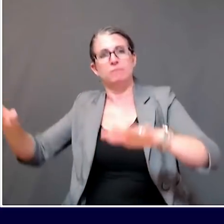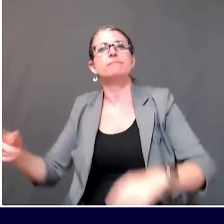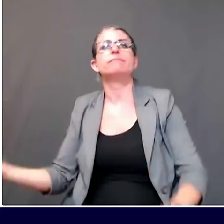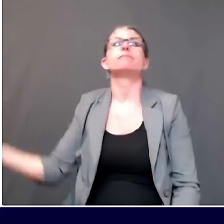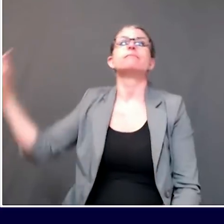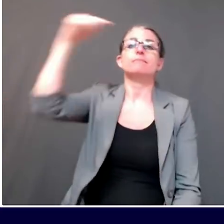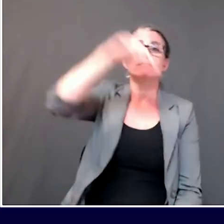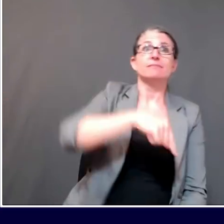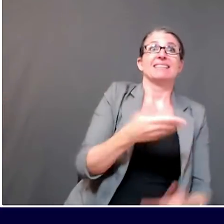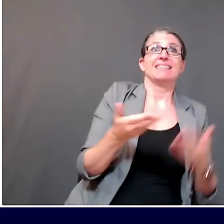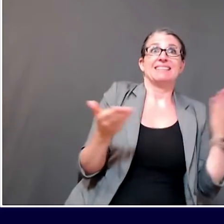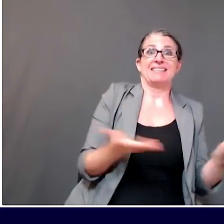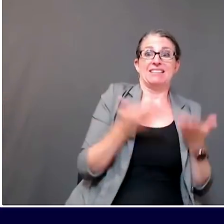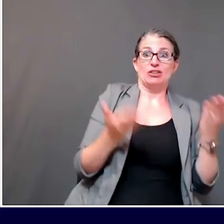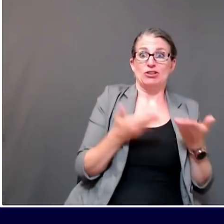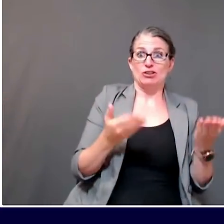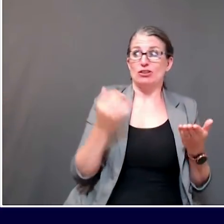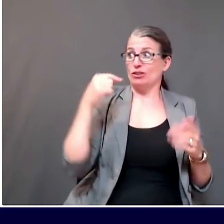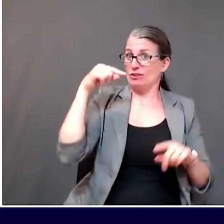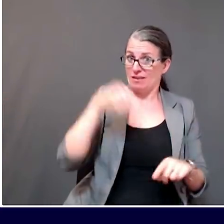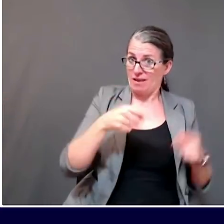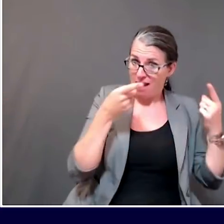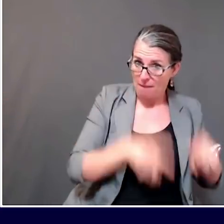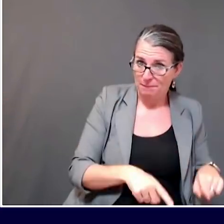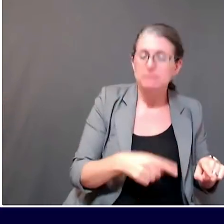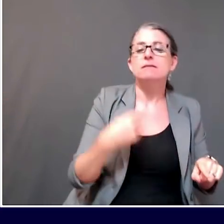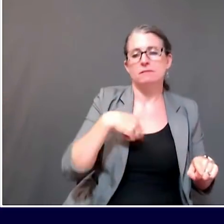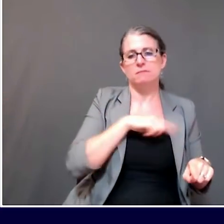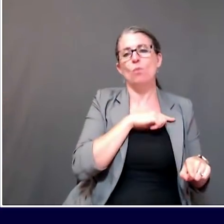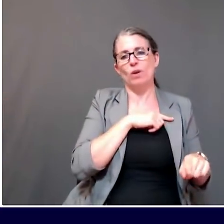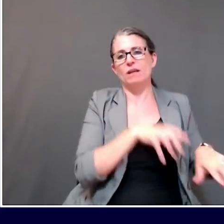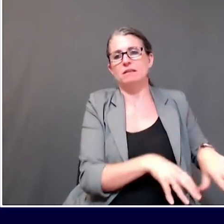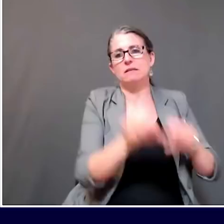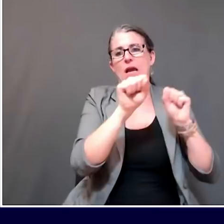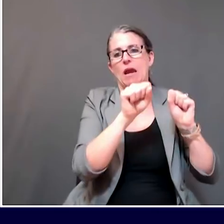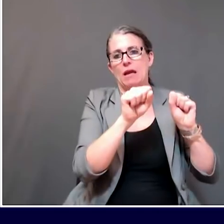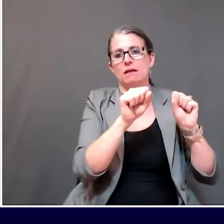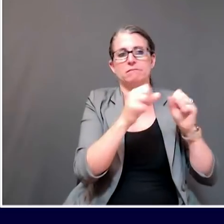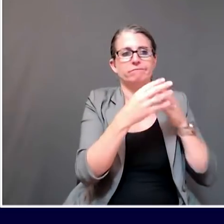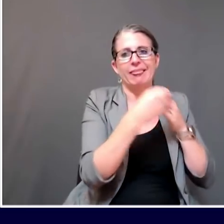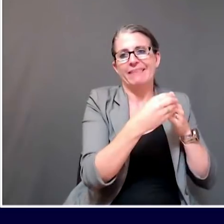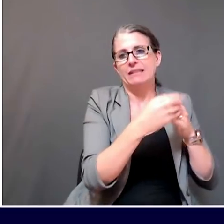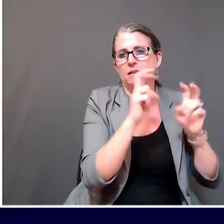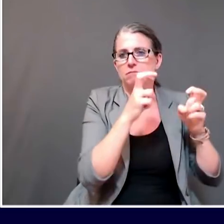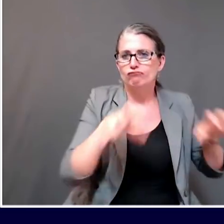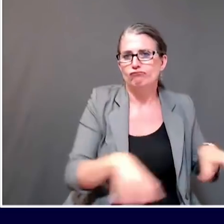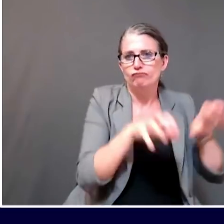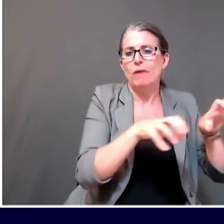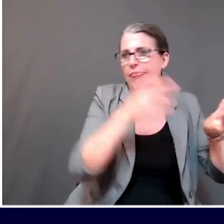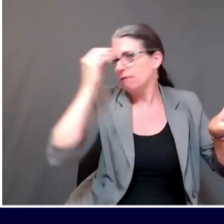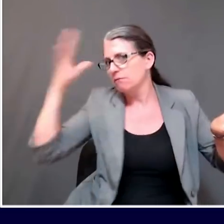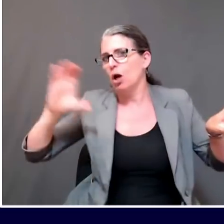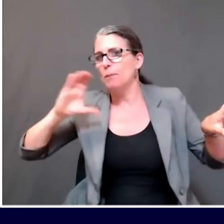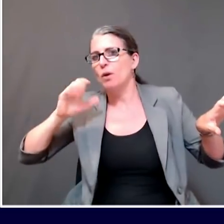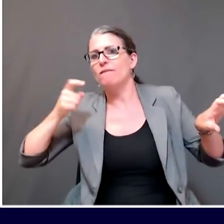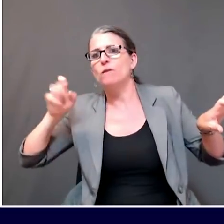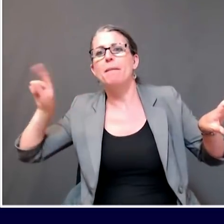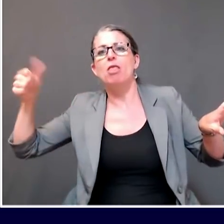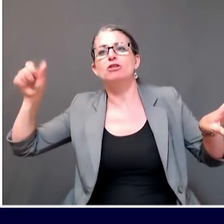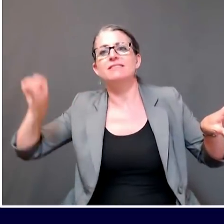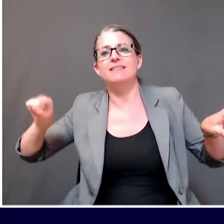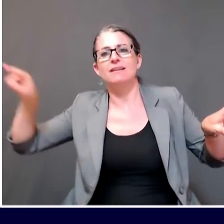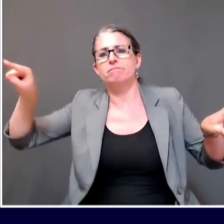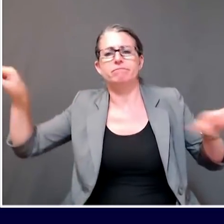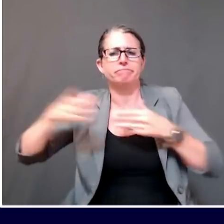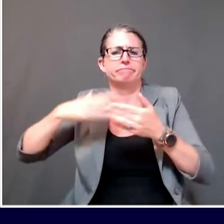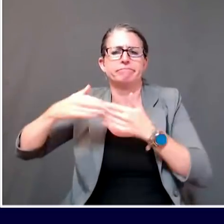investigation, irrespective of where the individual's residences are. If the individual happened to be testing positive